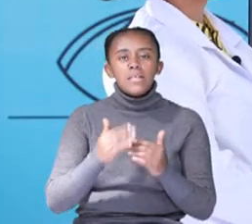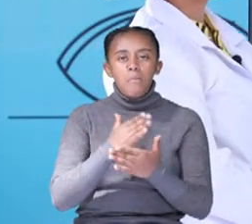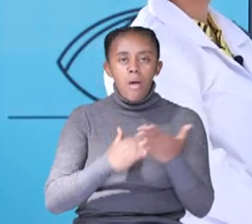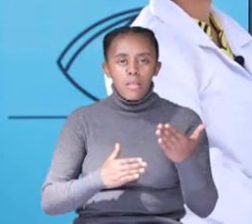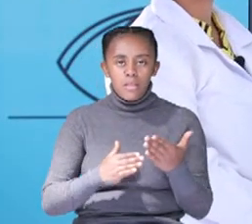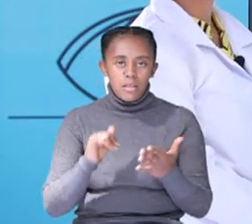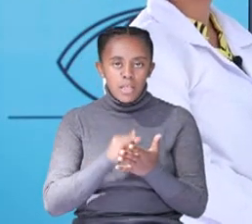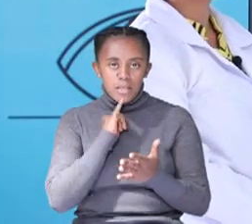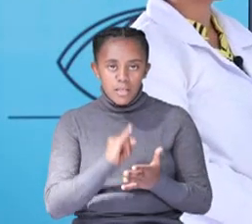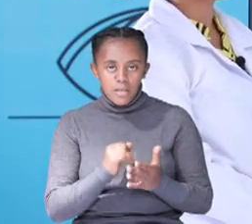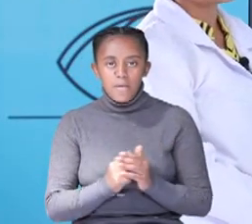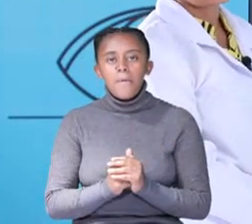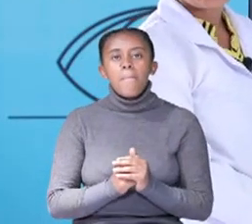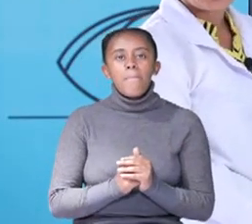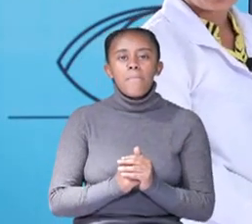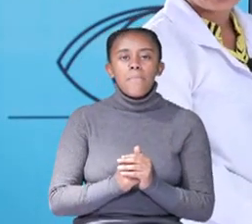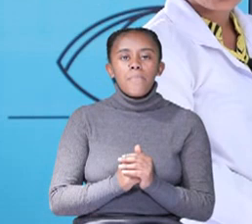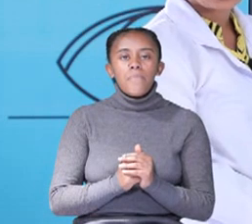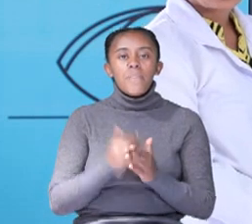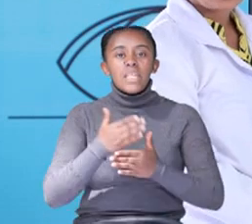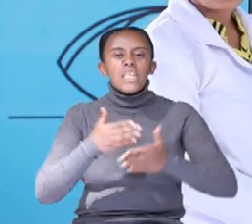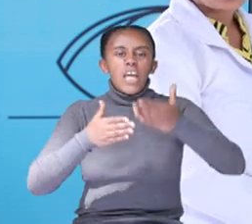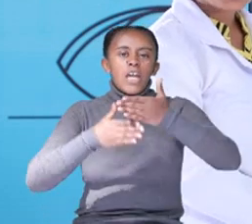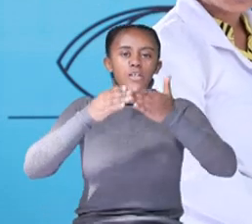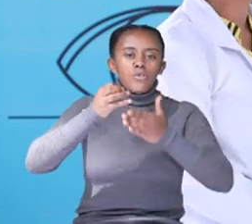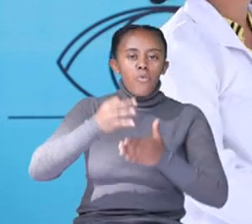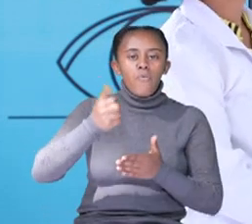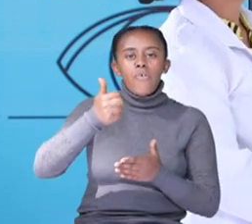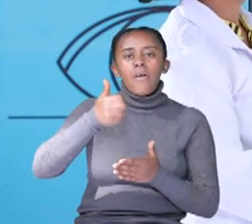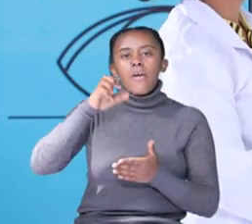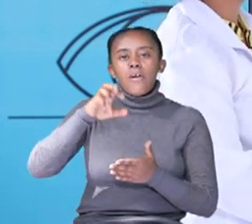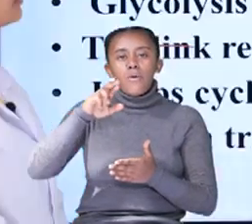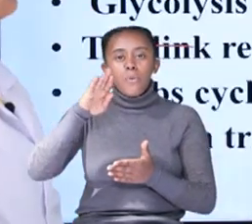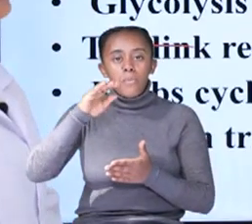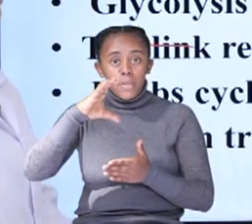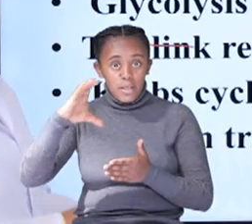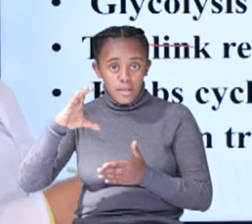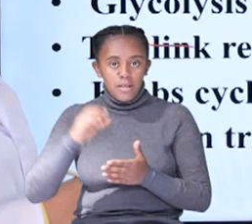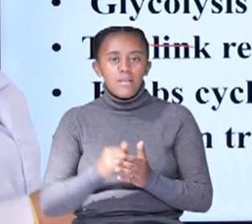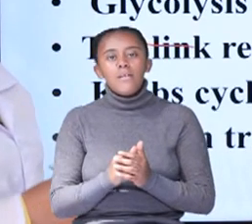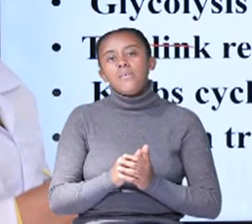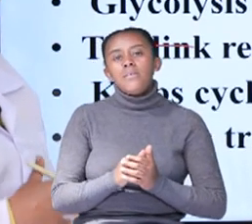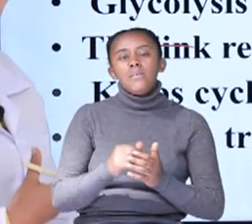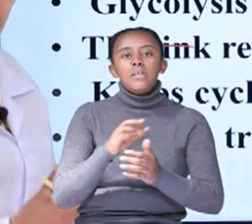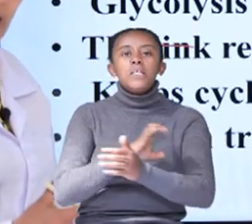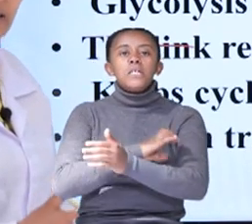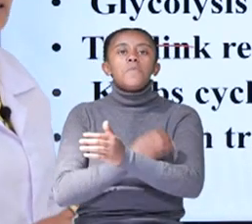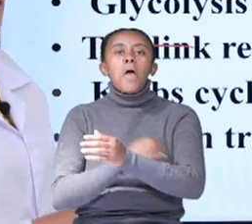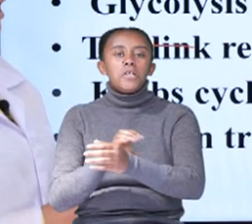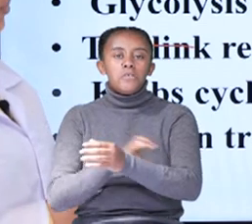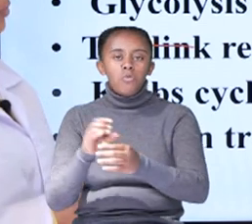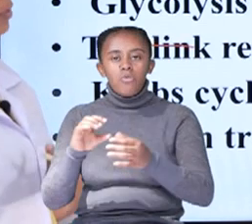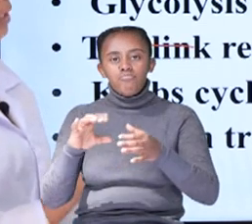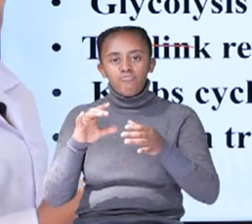part, that is stage of aerobic respiration. Up to now, we have seen how ATP is